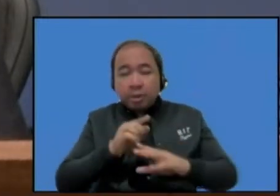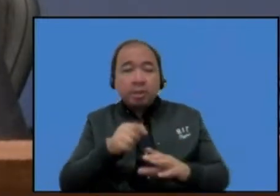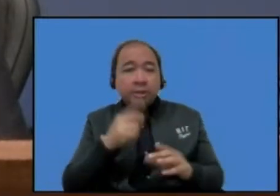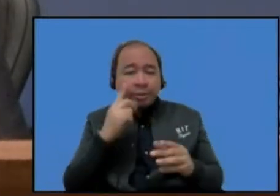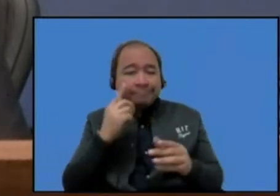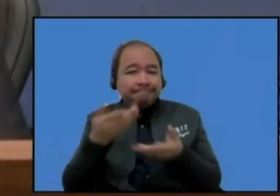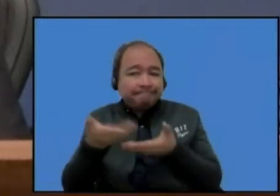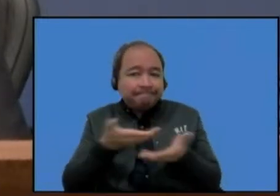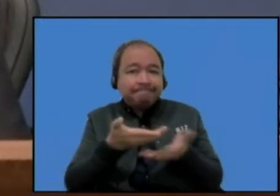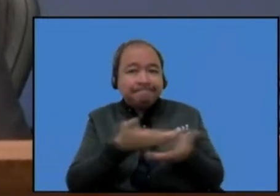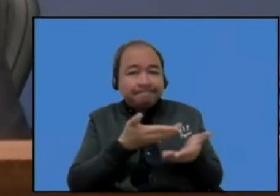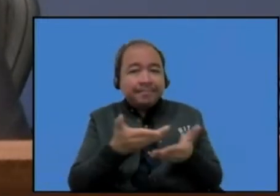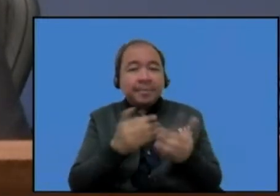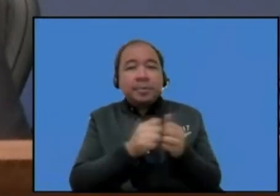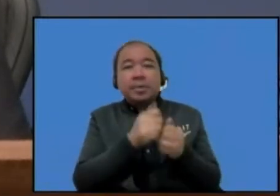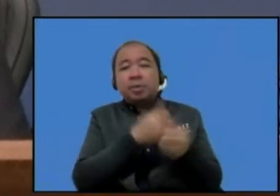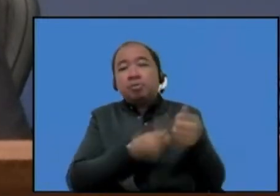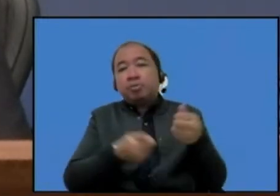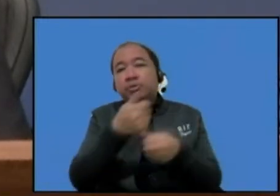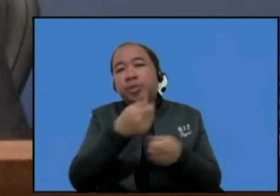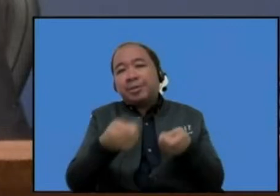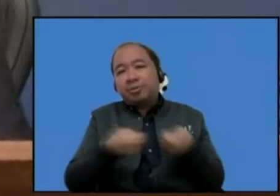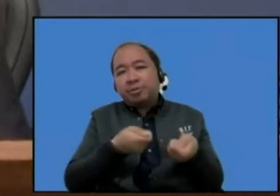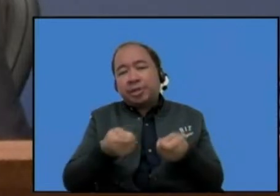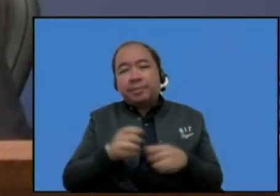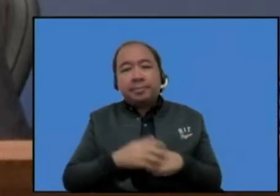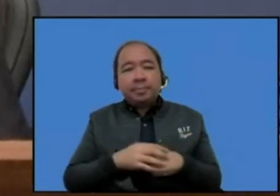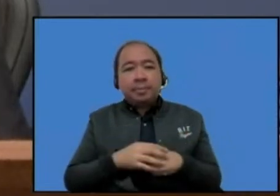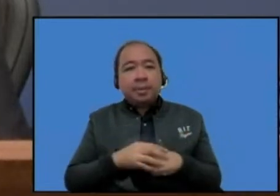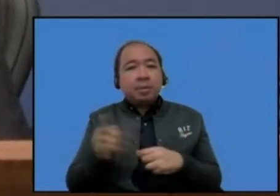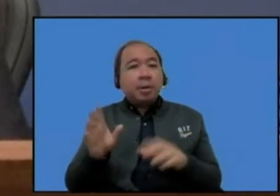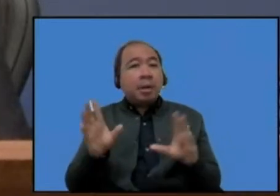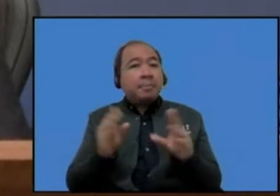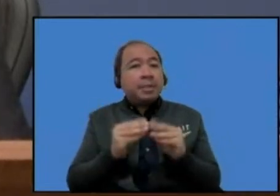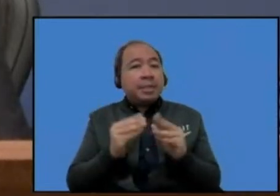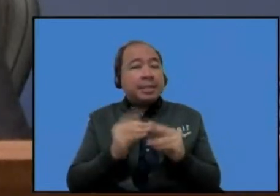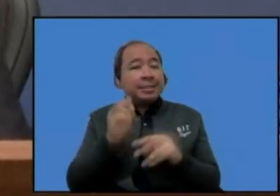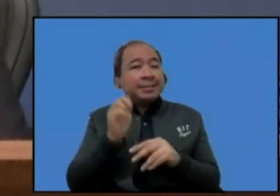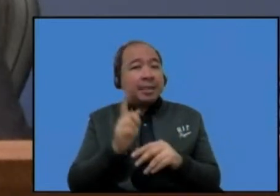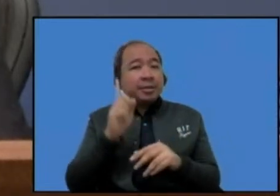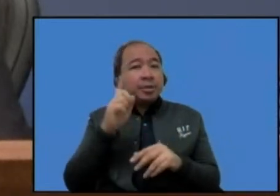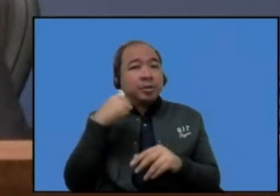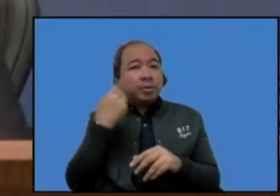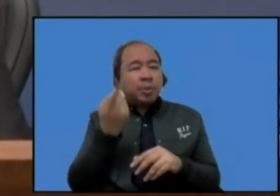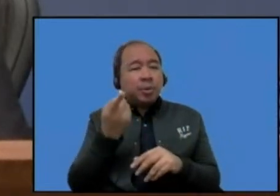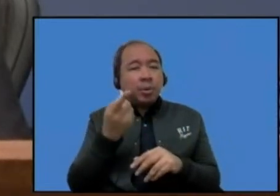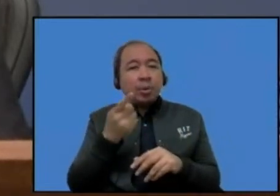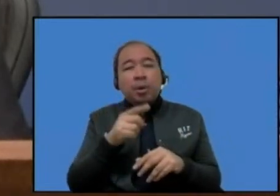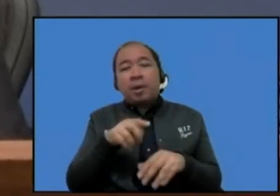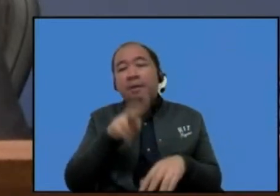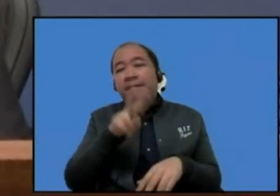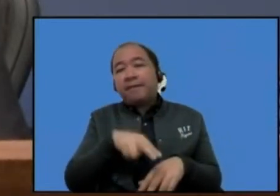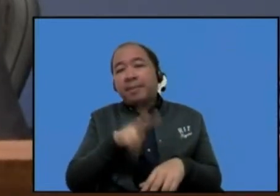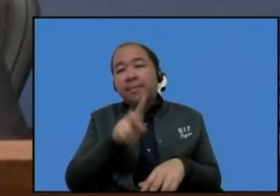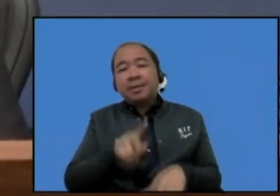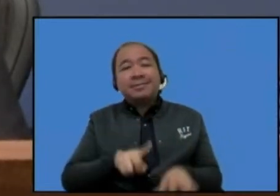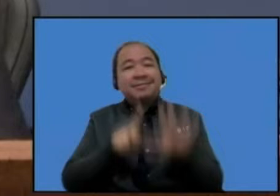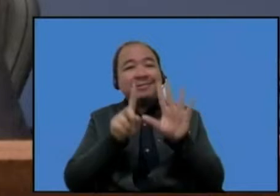consultation with the chair. The meeting will resume tomorrow, 6 February 2025